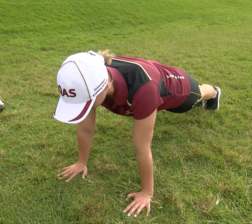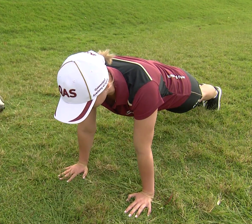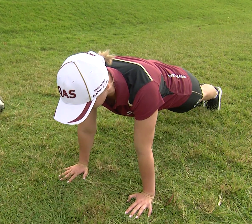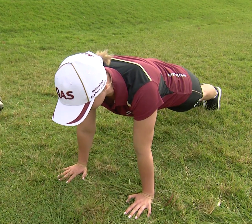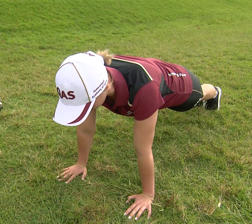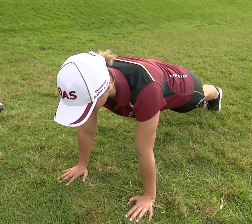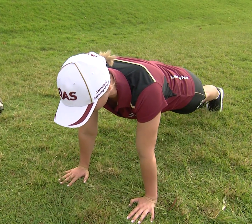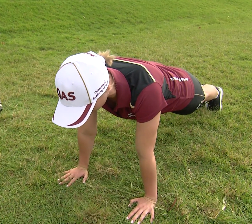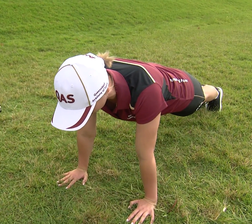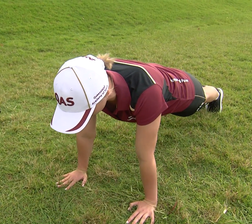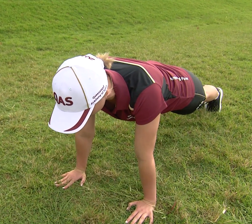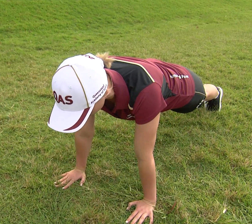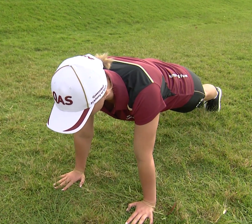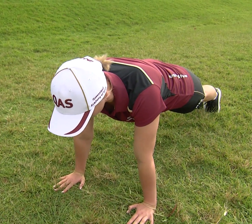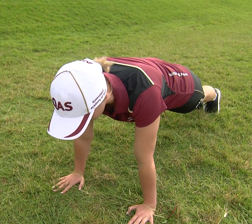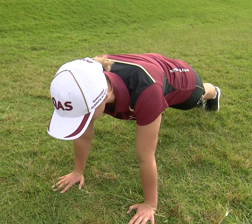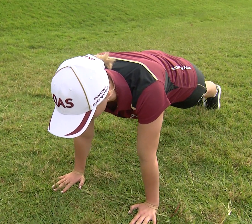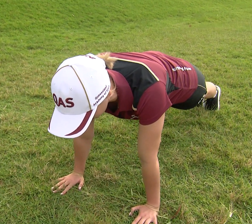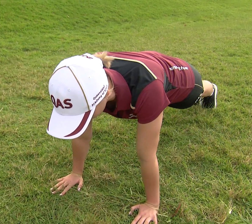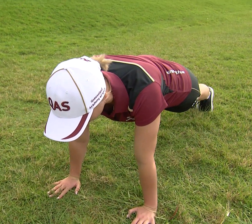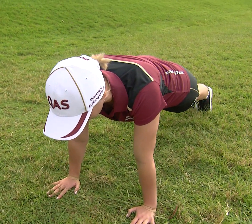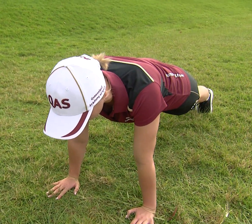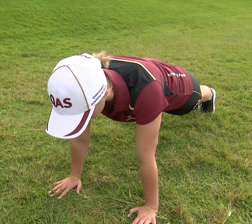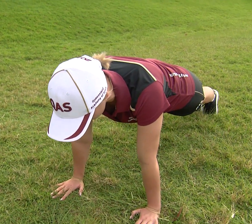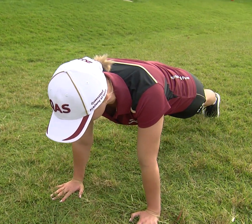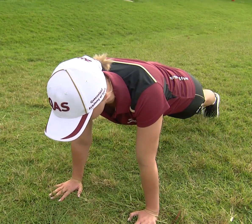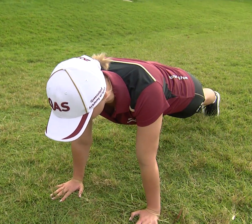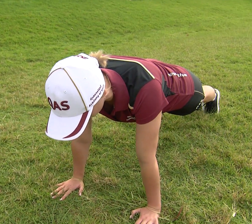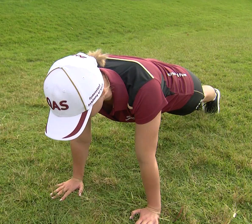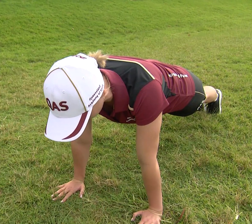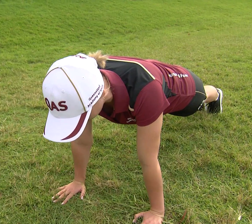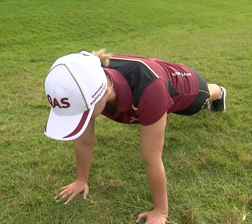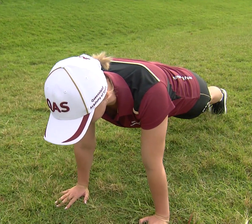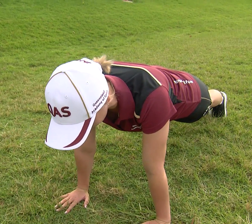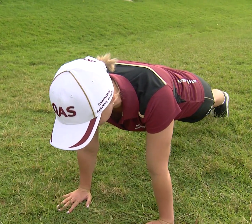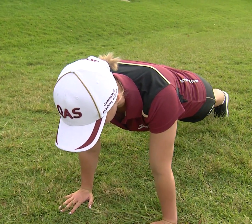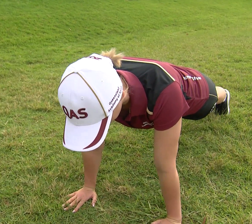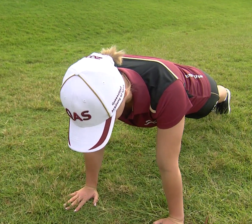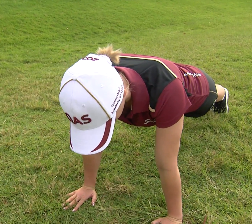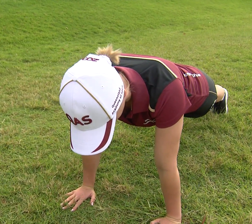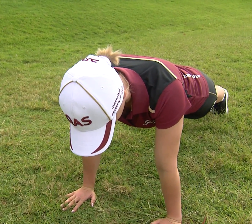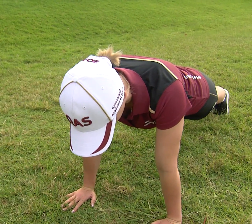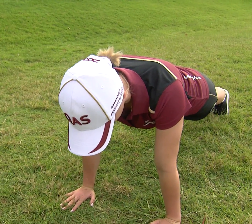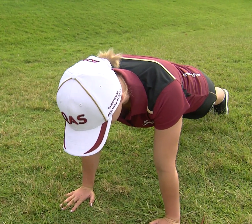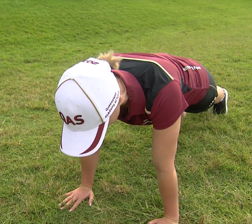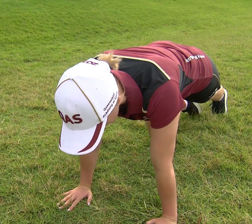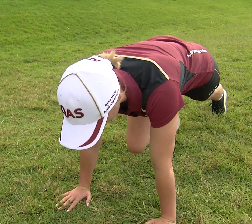shoulders to your hips to your toes. You can ask someone nearby to make sure you've got a straight line.